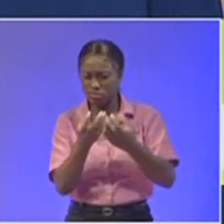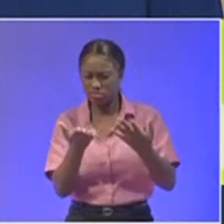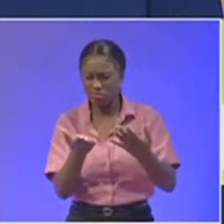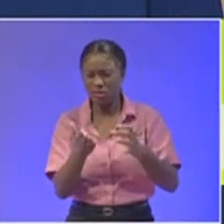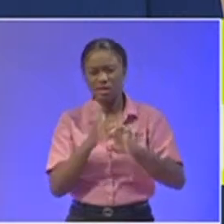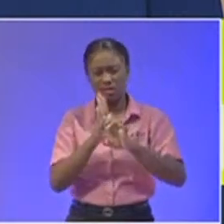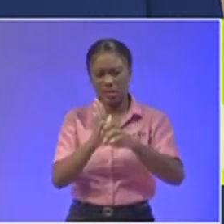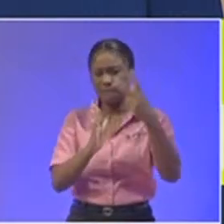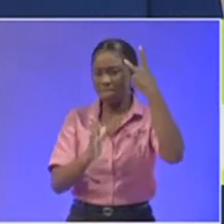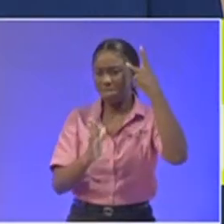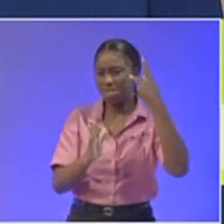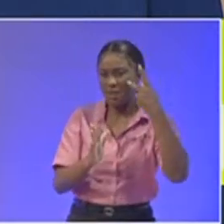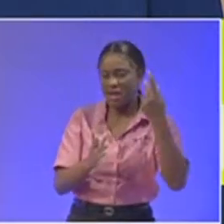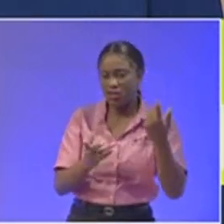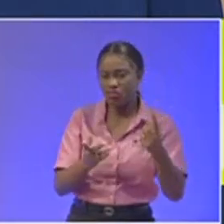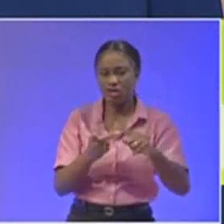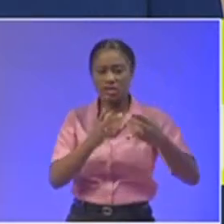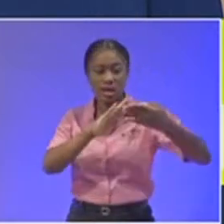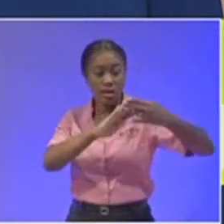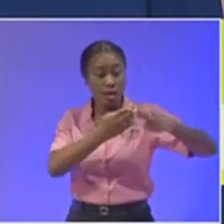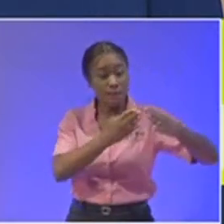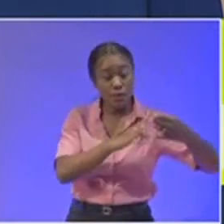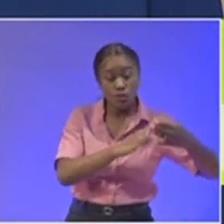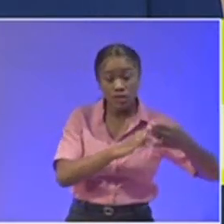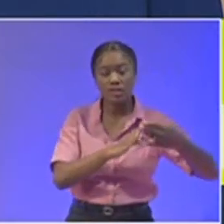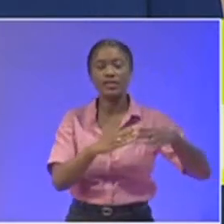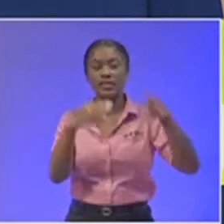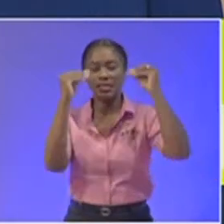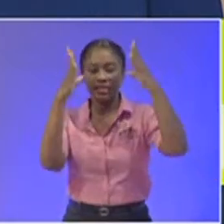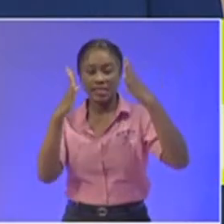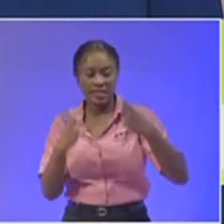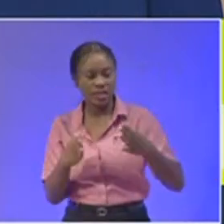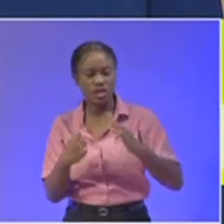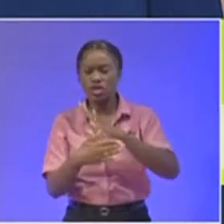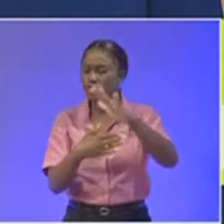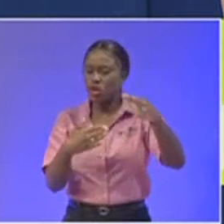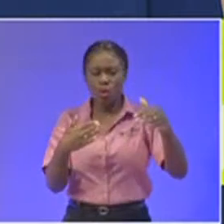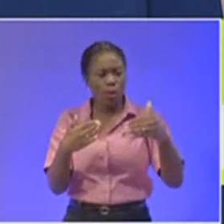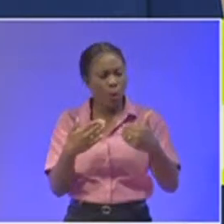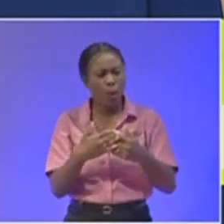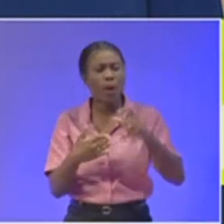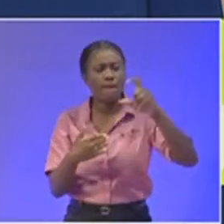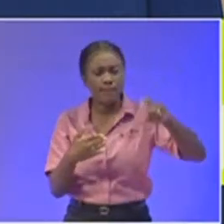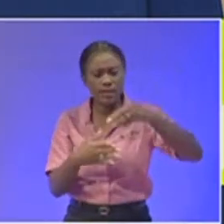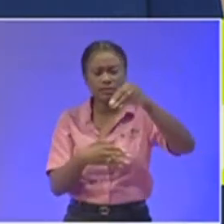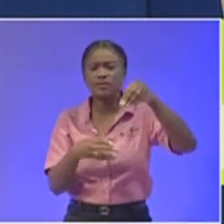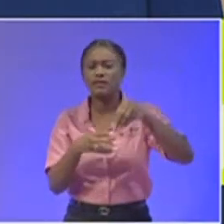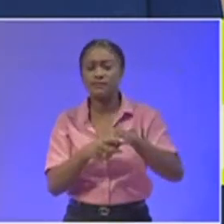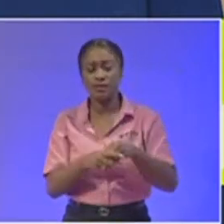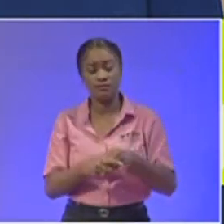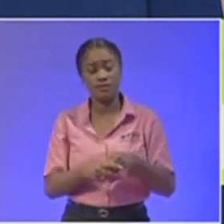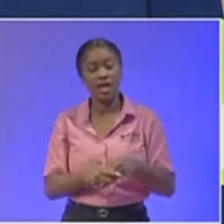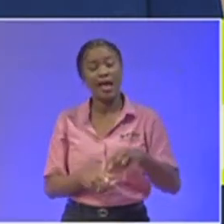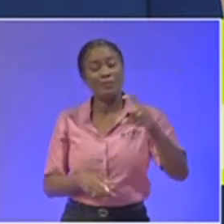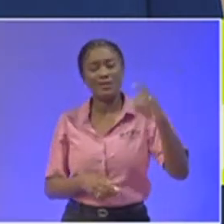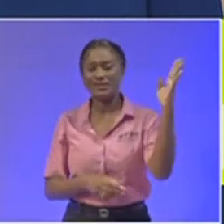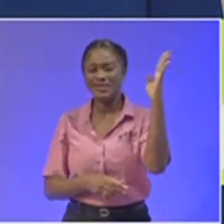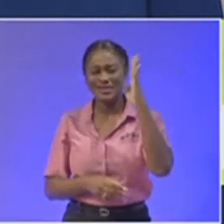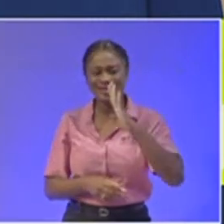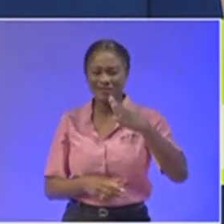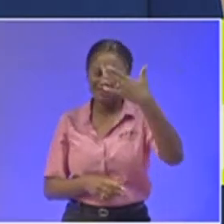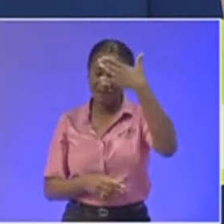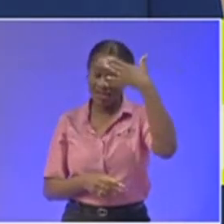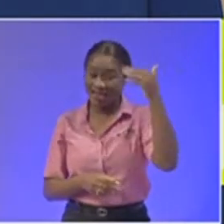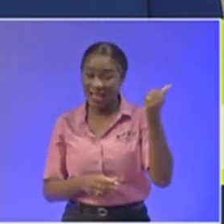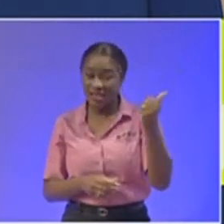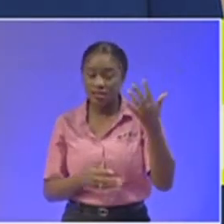come together, inclusive of the communities within which these students live. And we must never forget that while we are